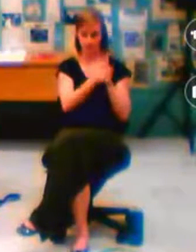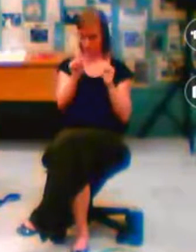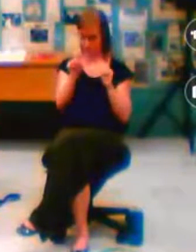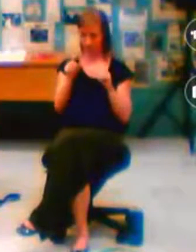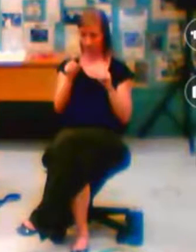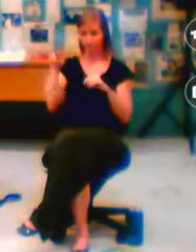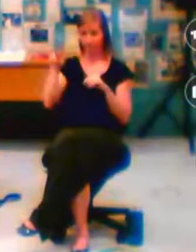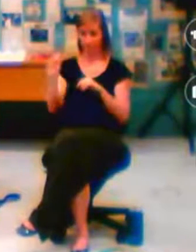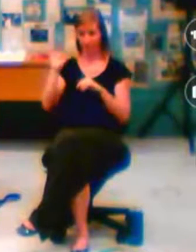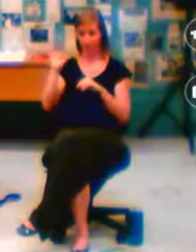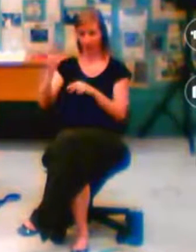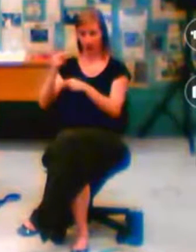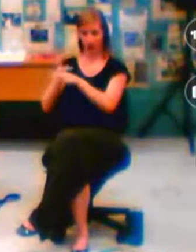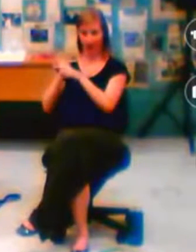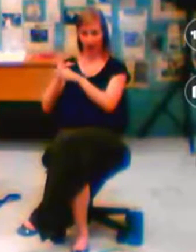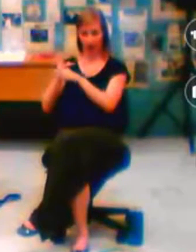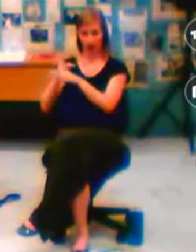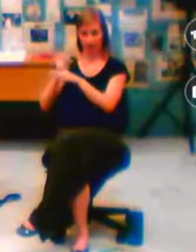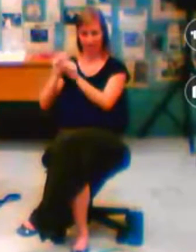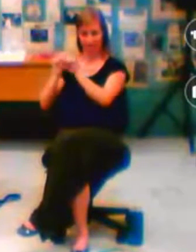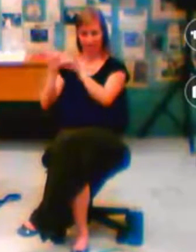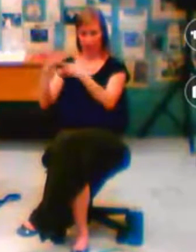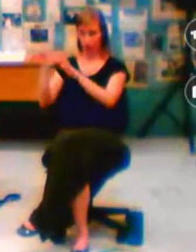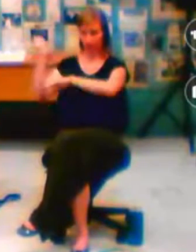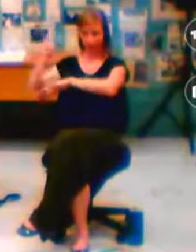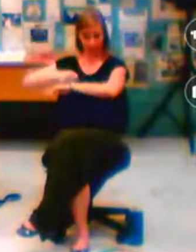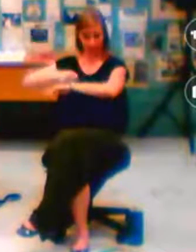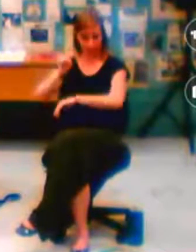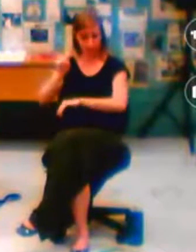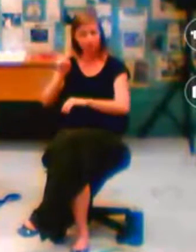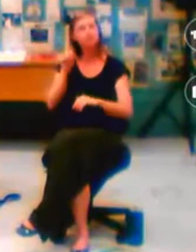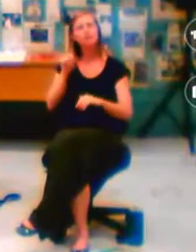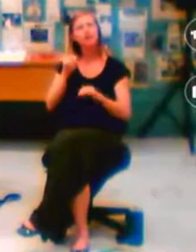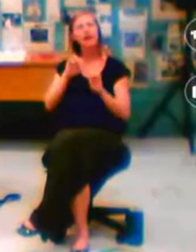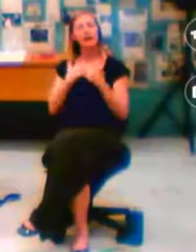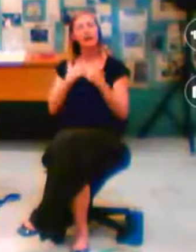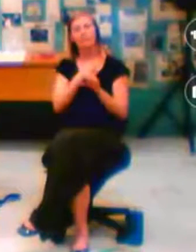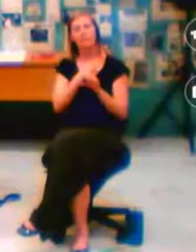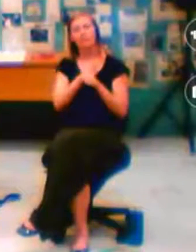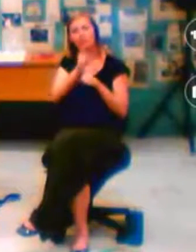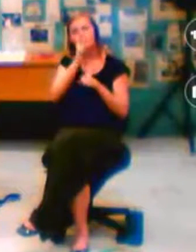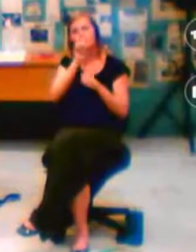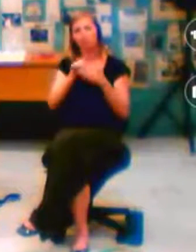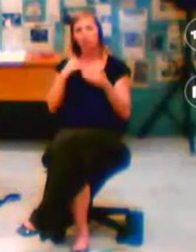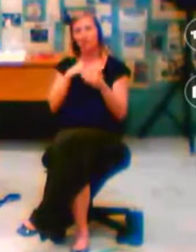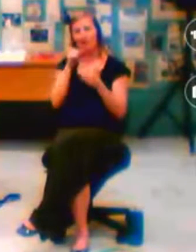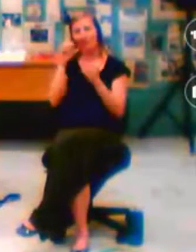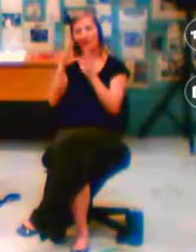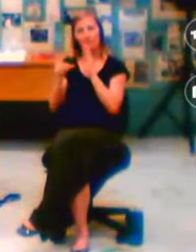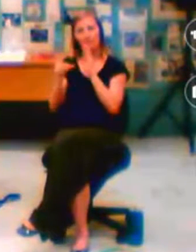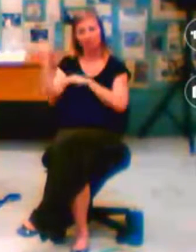Colorado Care was being written up as an amendment, had Vermont's Green Mountain Care already